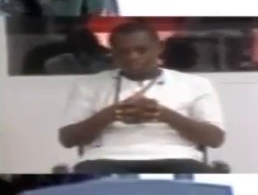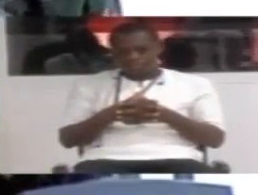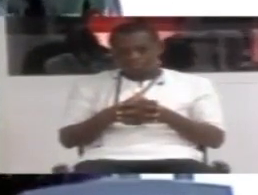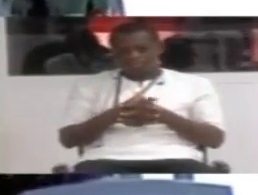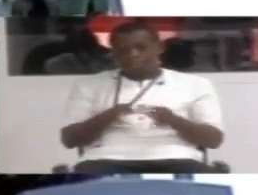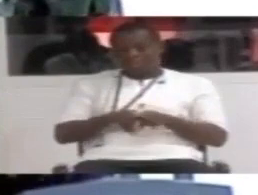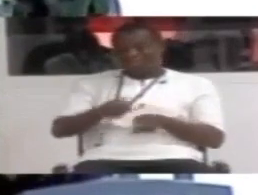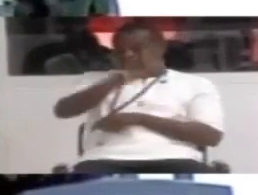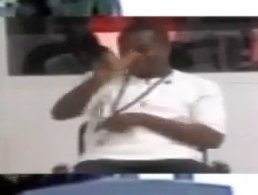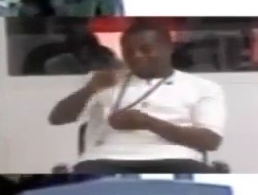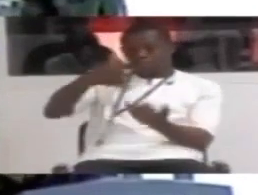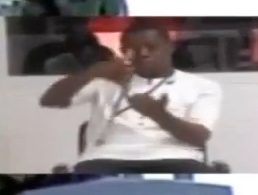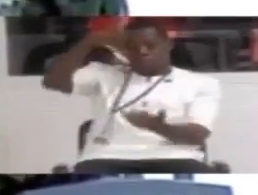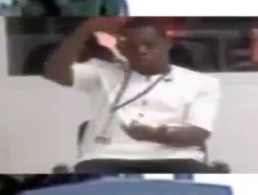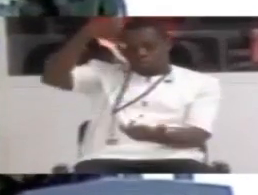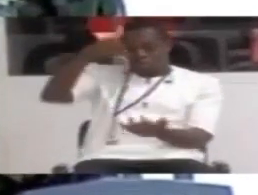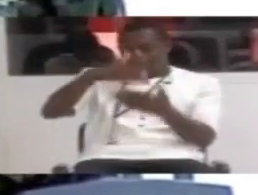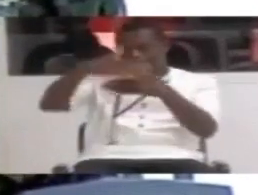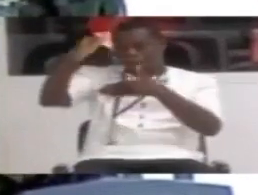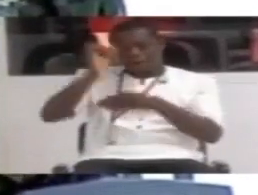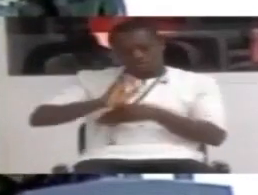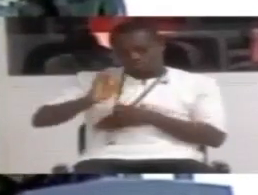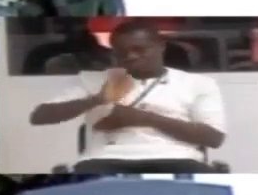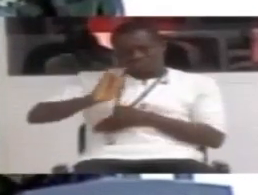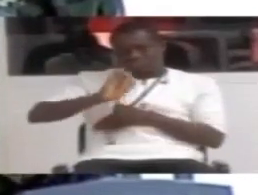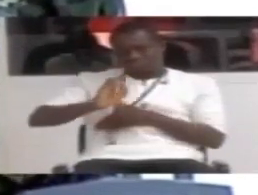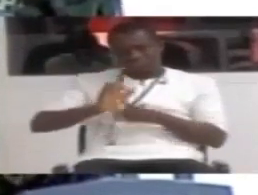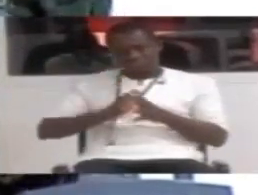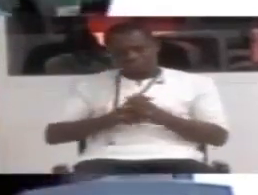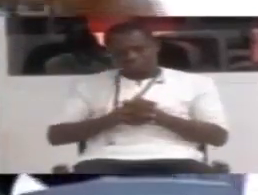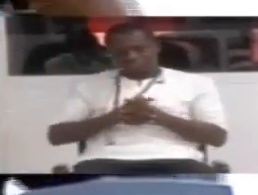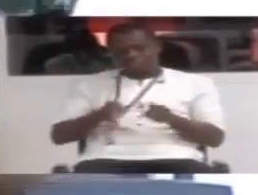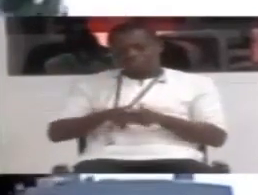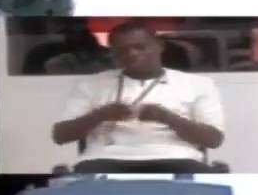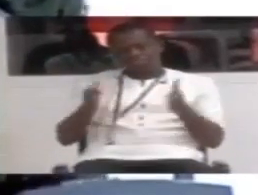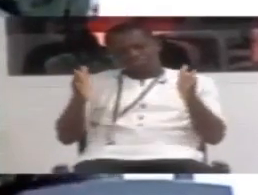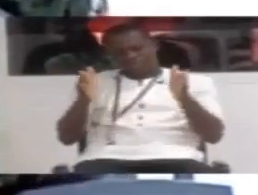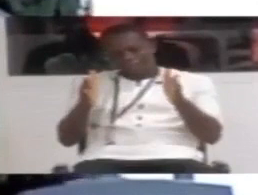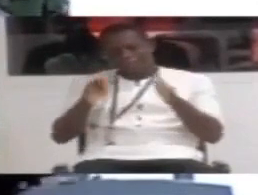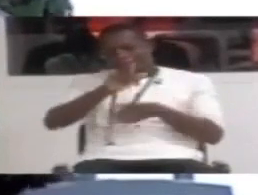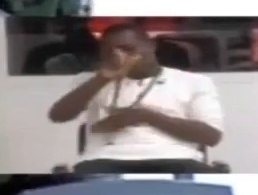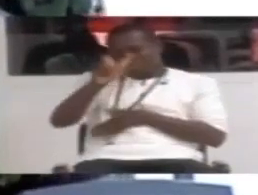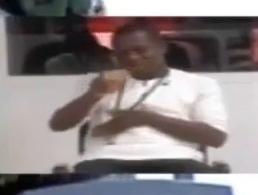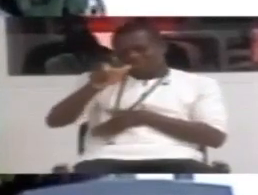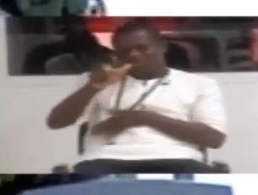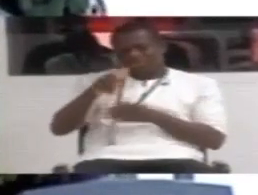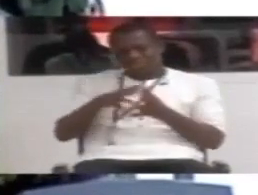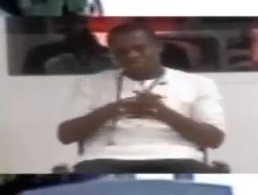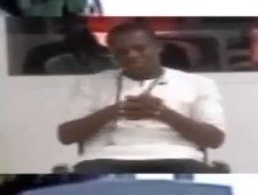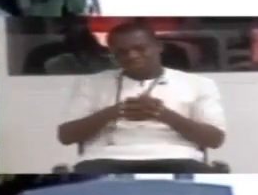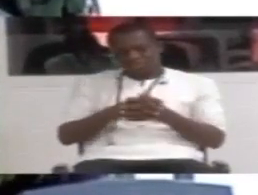Why waji gudul nonu? But the individual is not that tall. Ku em la dal. He's just average